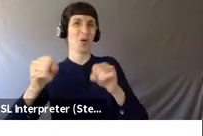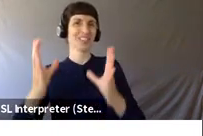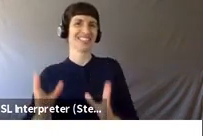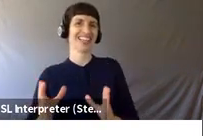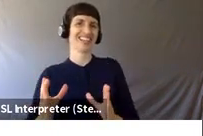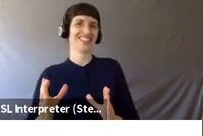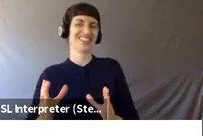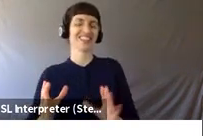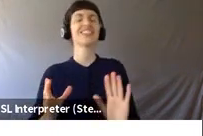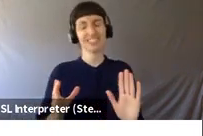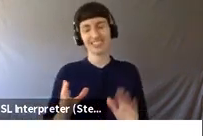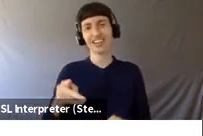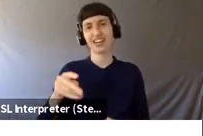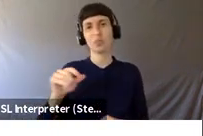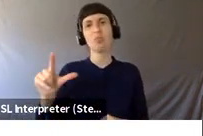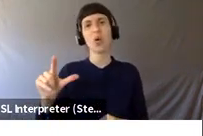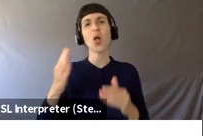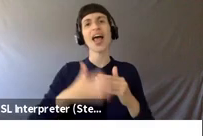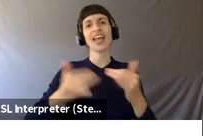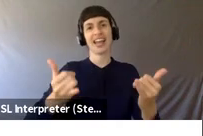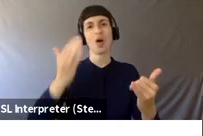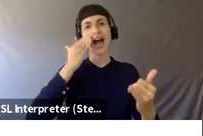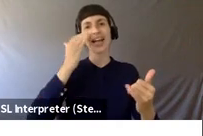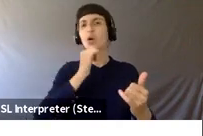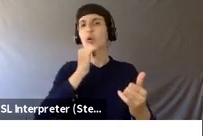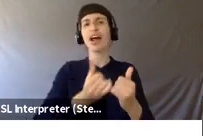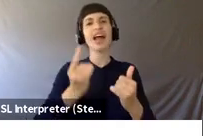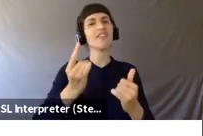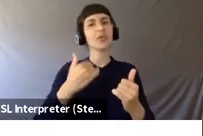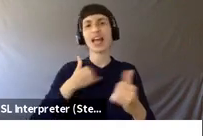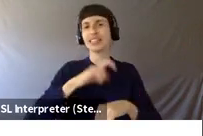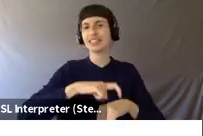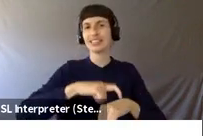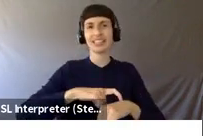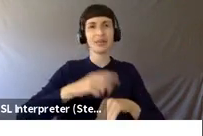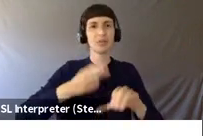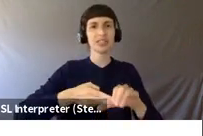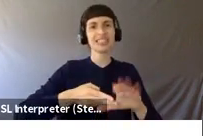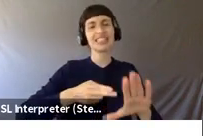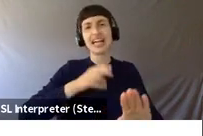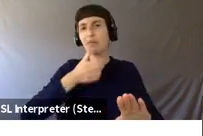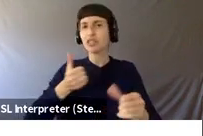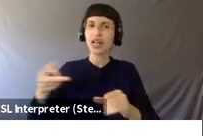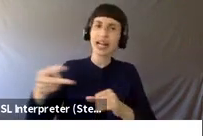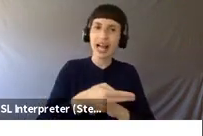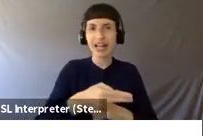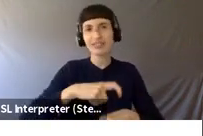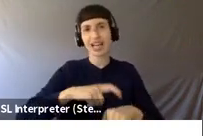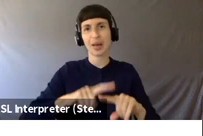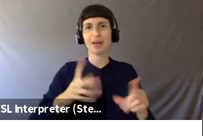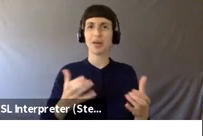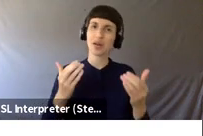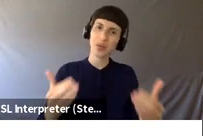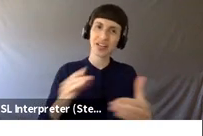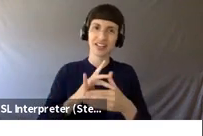the poll. I know not everybody had a chance to participate, so please don't feel like we're ending it early, but I just want to make sure that we get on to the